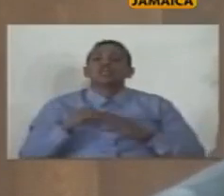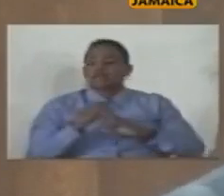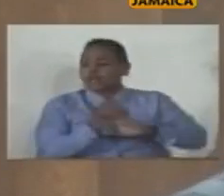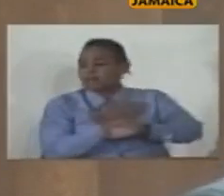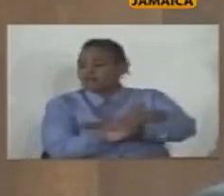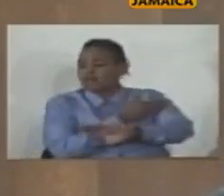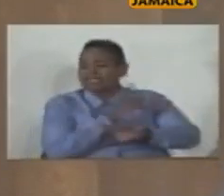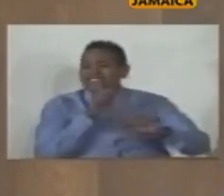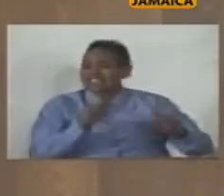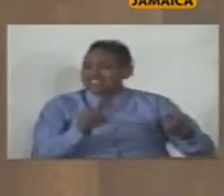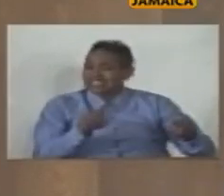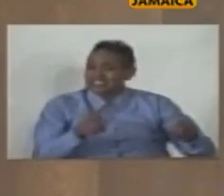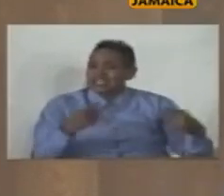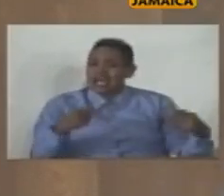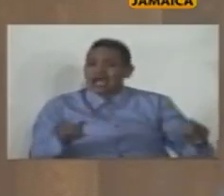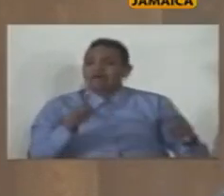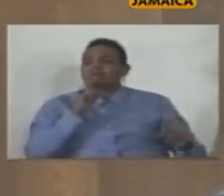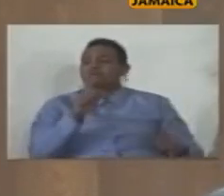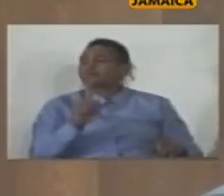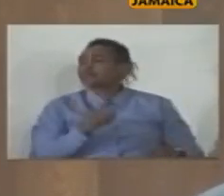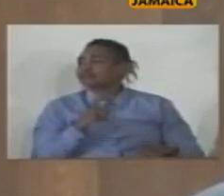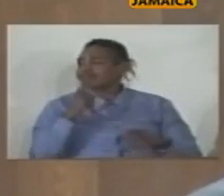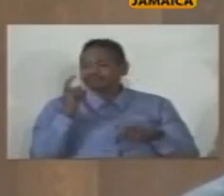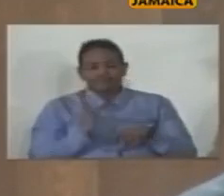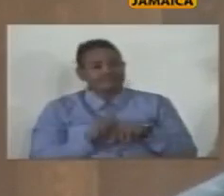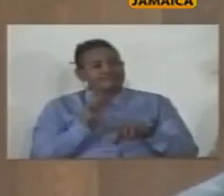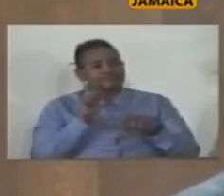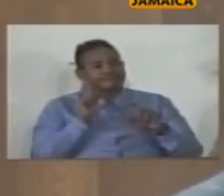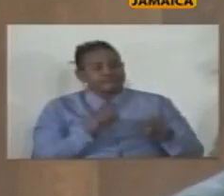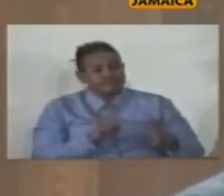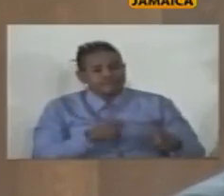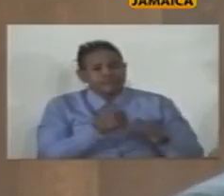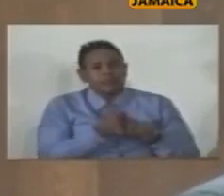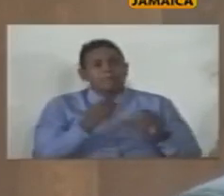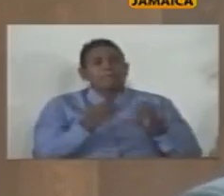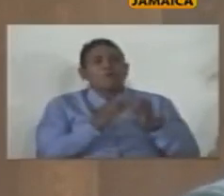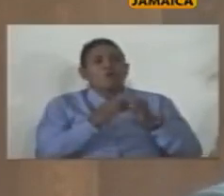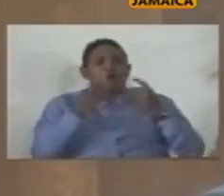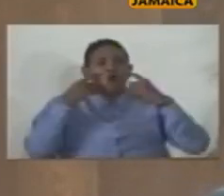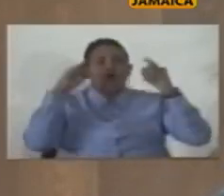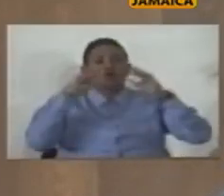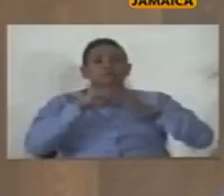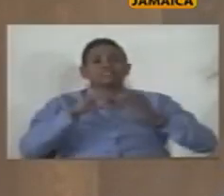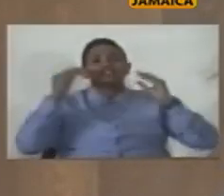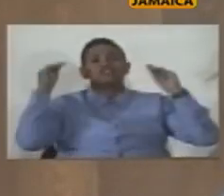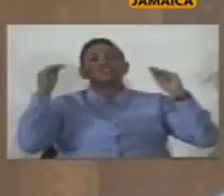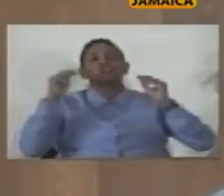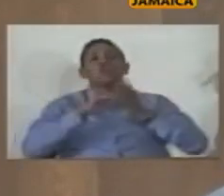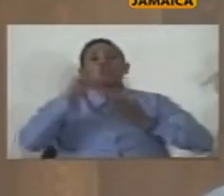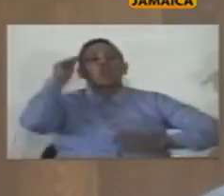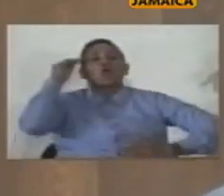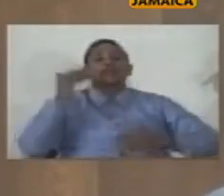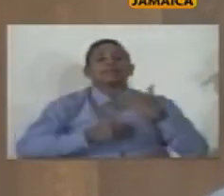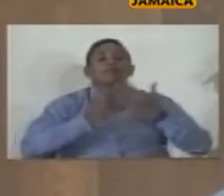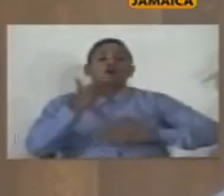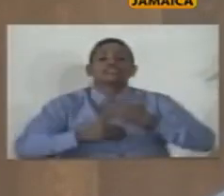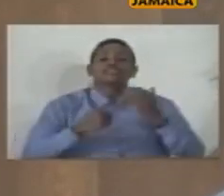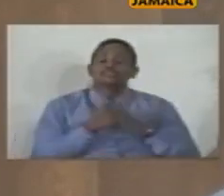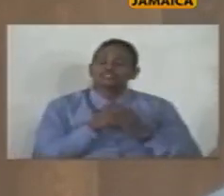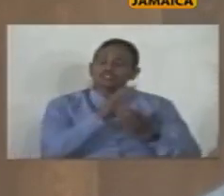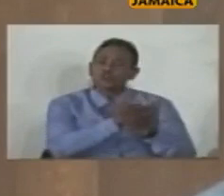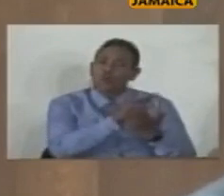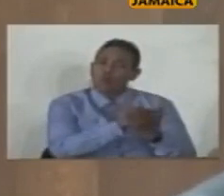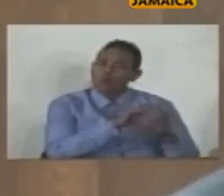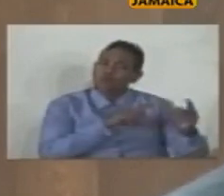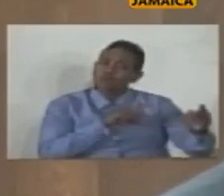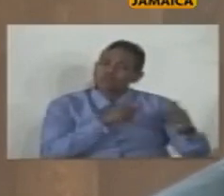attendance rate, the punctuality rate, and greater outcome in the teaching learning process. The schools,